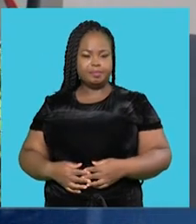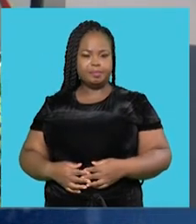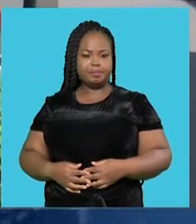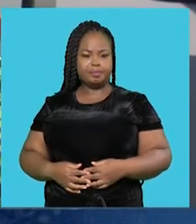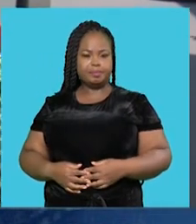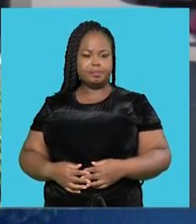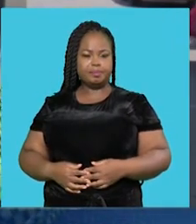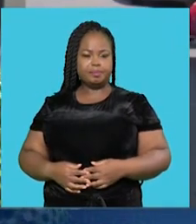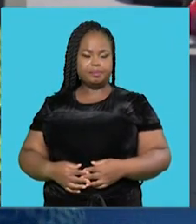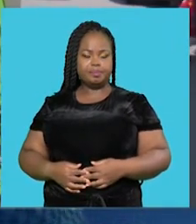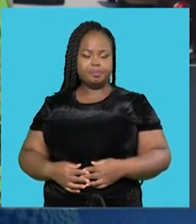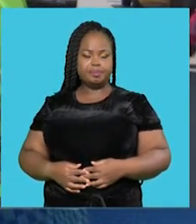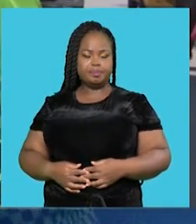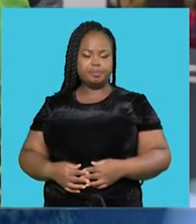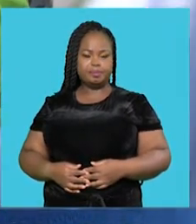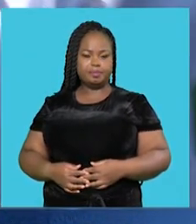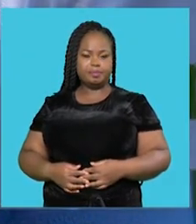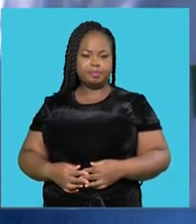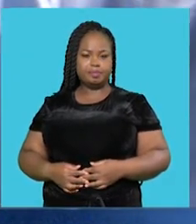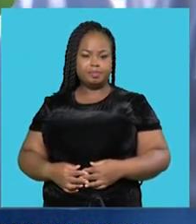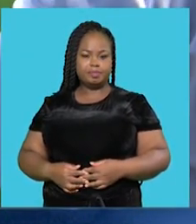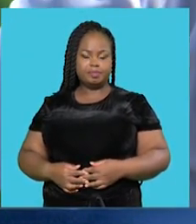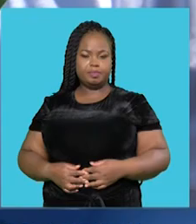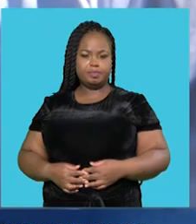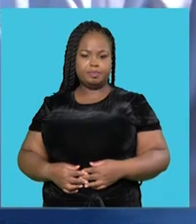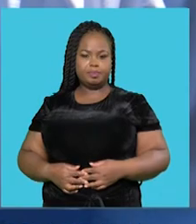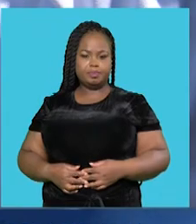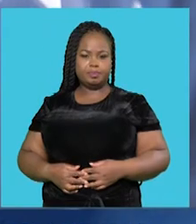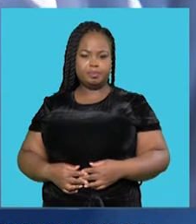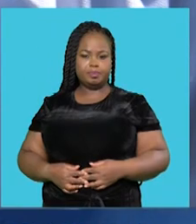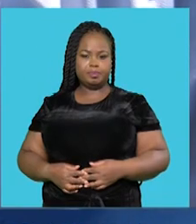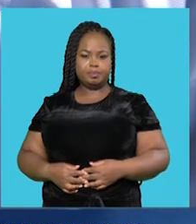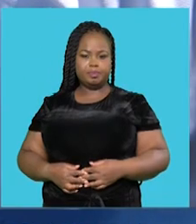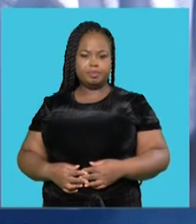Ditabeng tsa Soweto TV ke Manini Morolo ke le Jabulani.